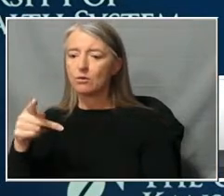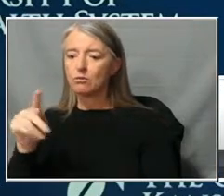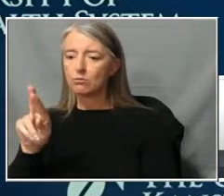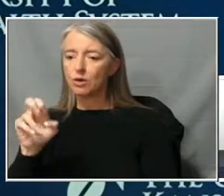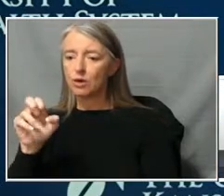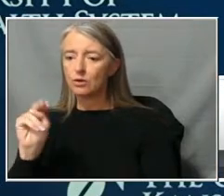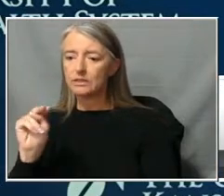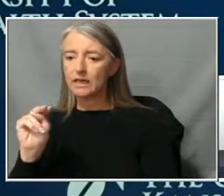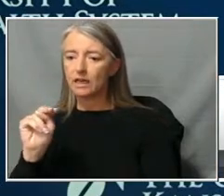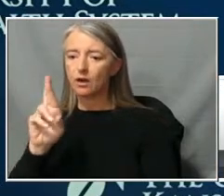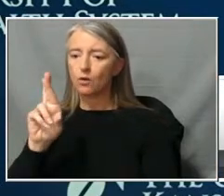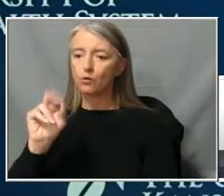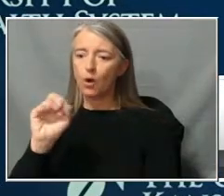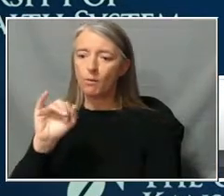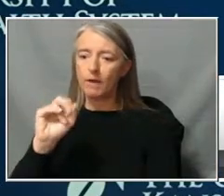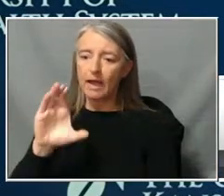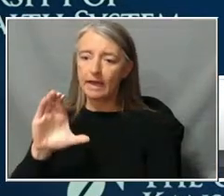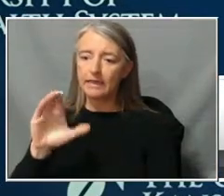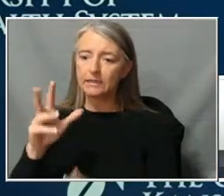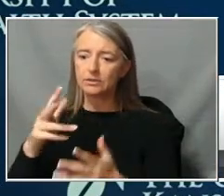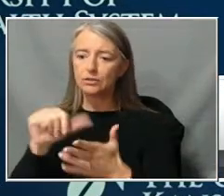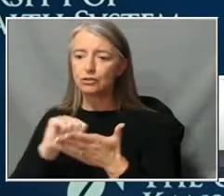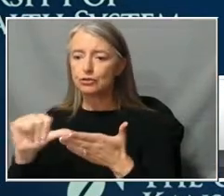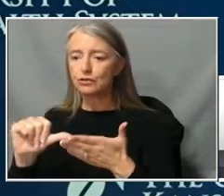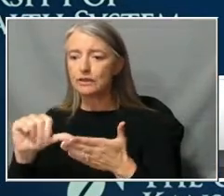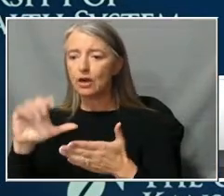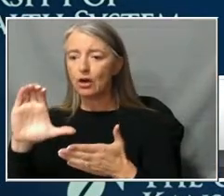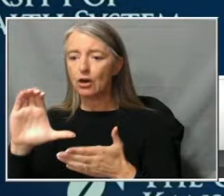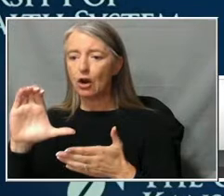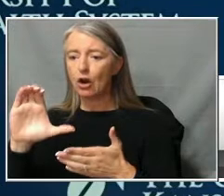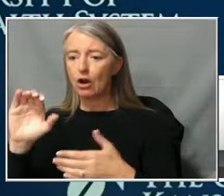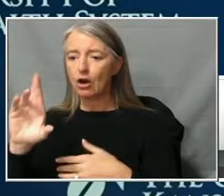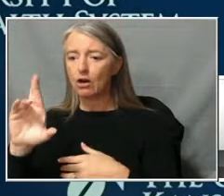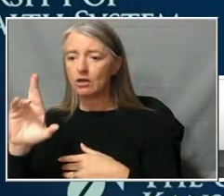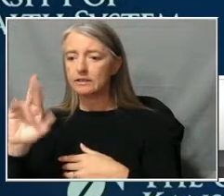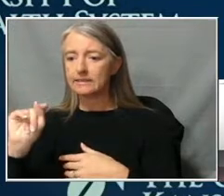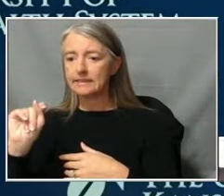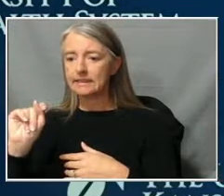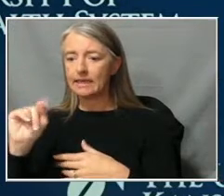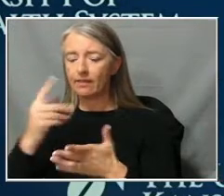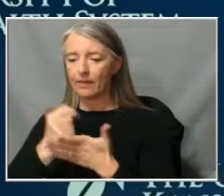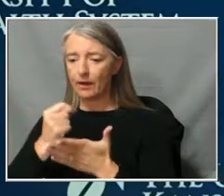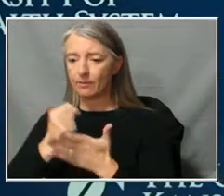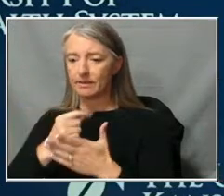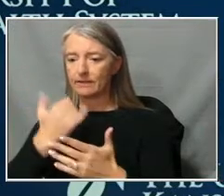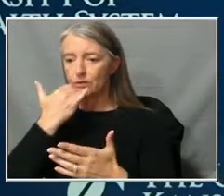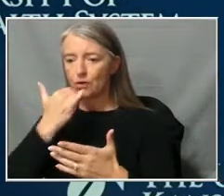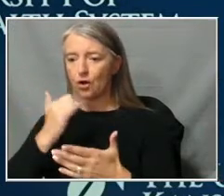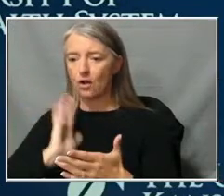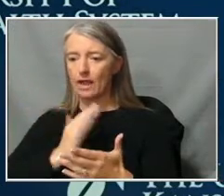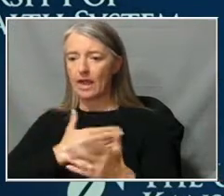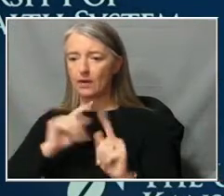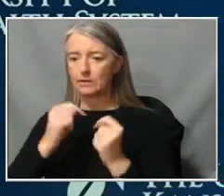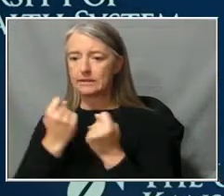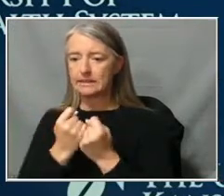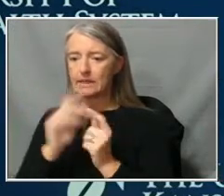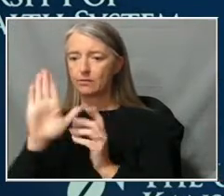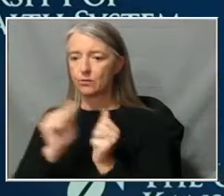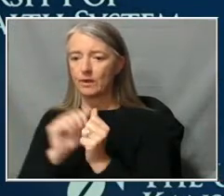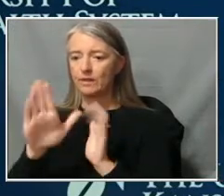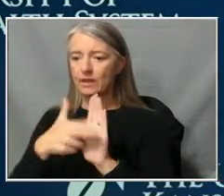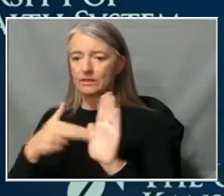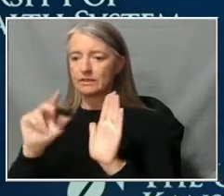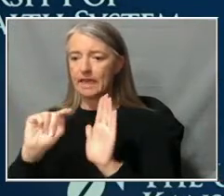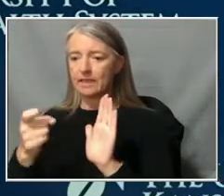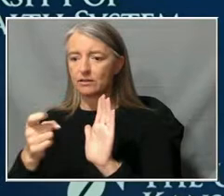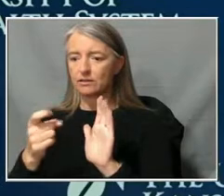robotic surgery or CAR T therapy, they just have to call our navigation team and with their diagnosis, and they will be